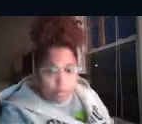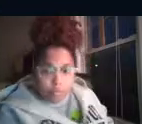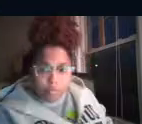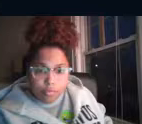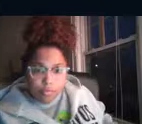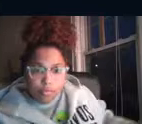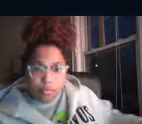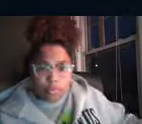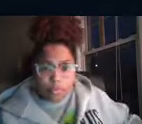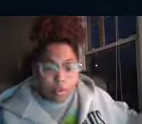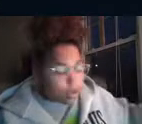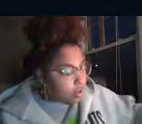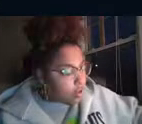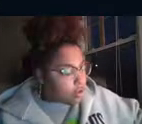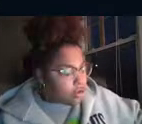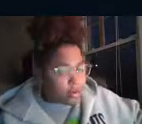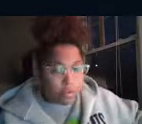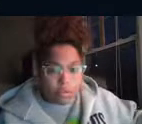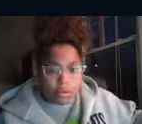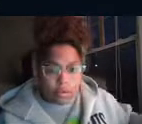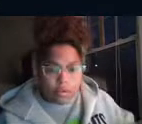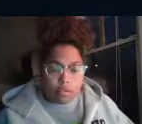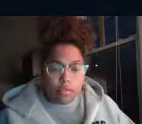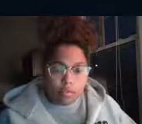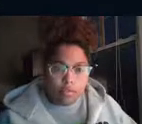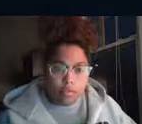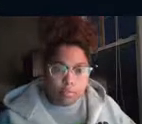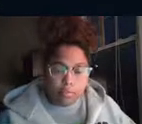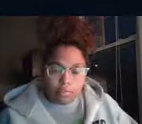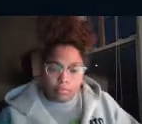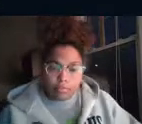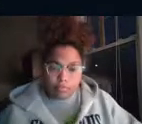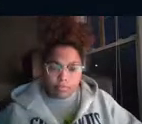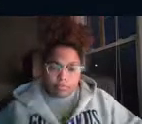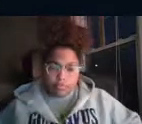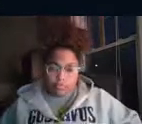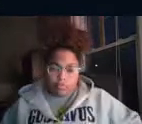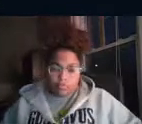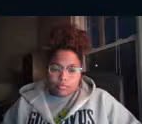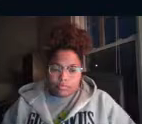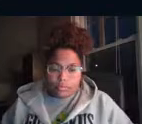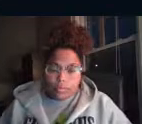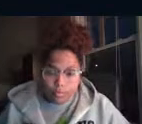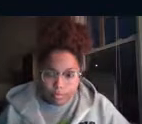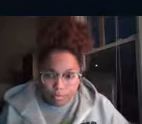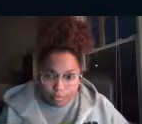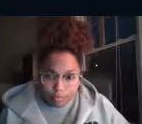sirens and lights? Or what does that look like? And I ask because I know that,